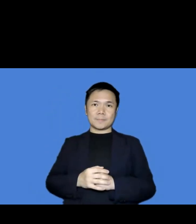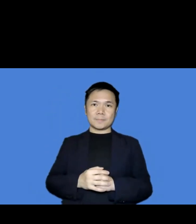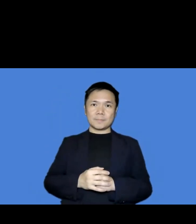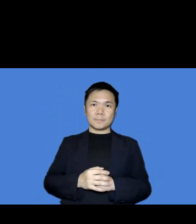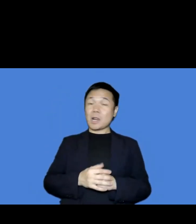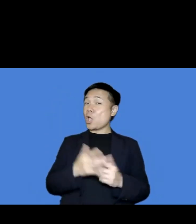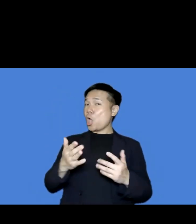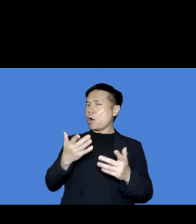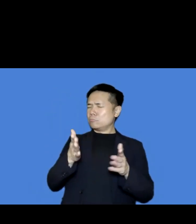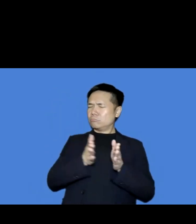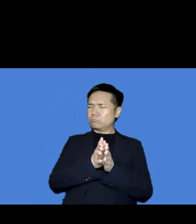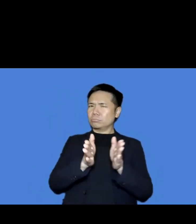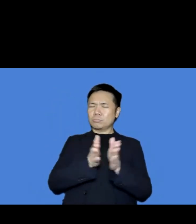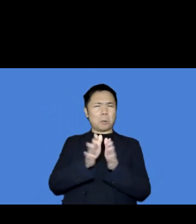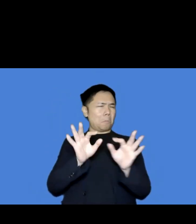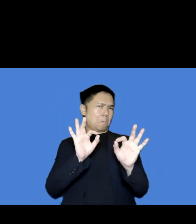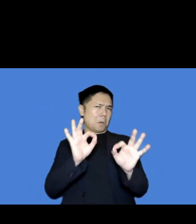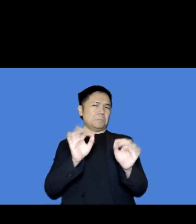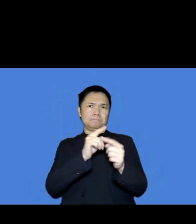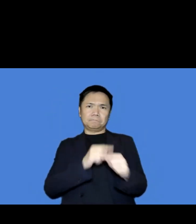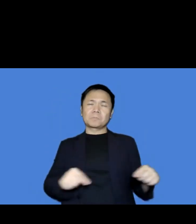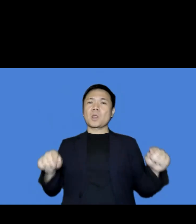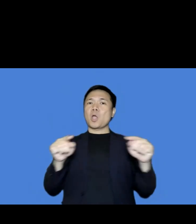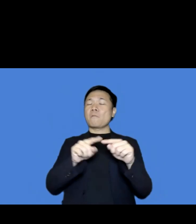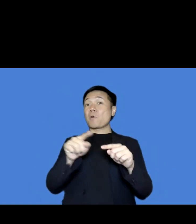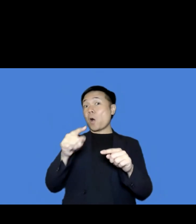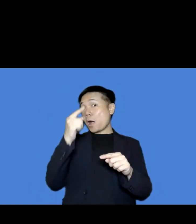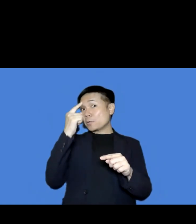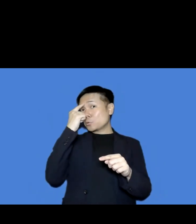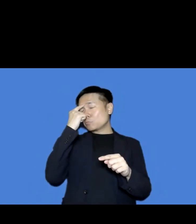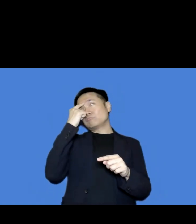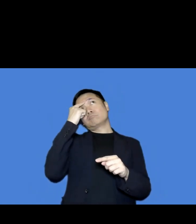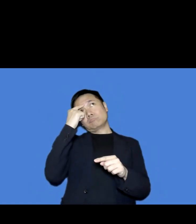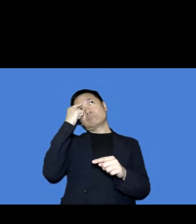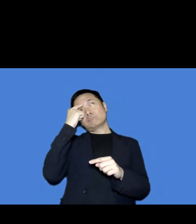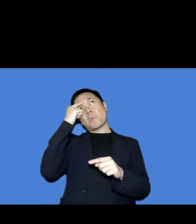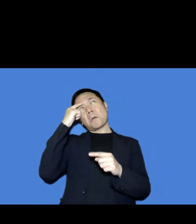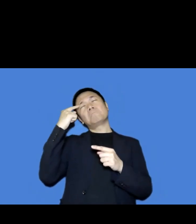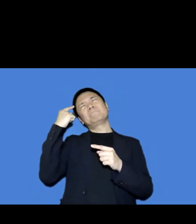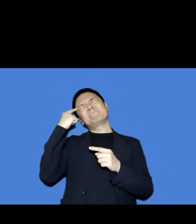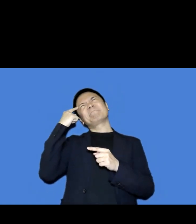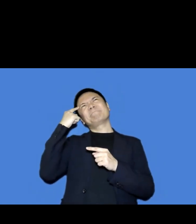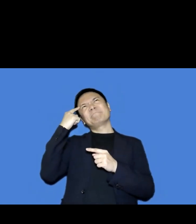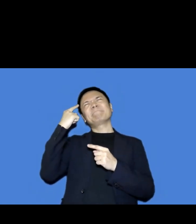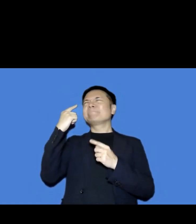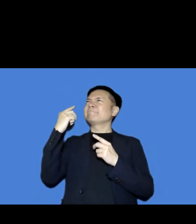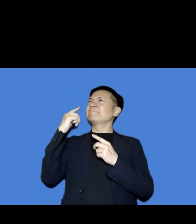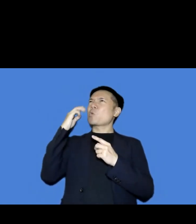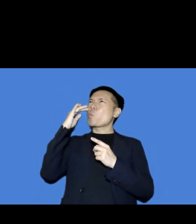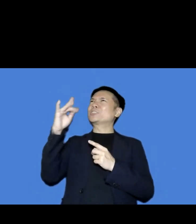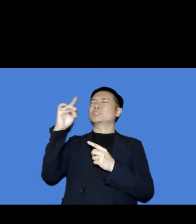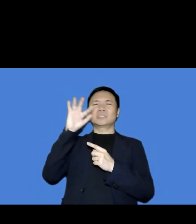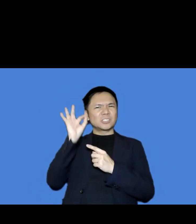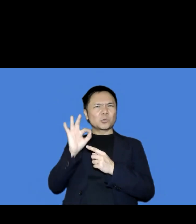your remarks will set the tone for some of the questions that we have been getting, especially about many